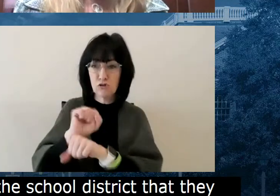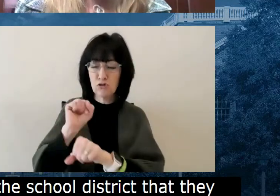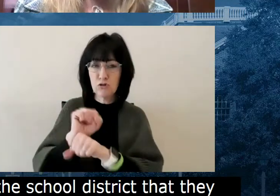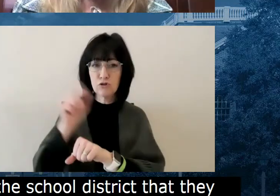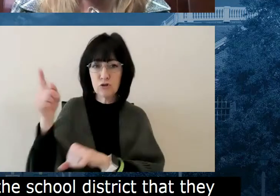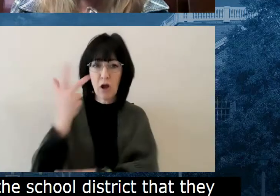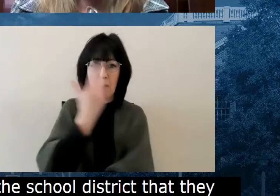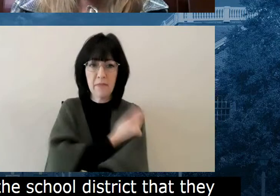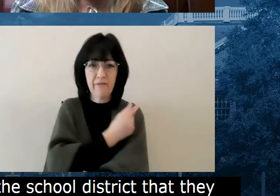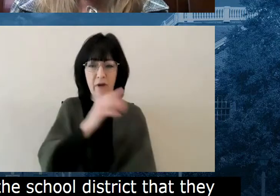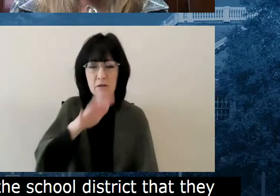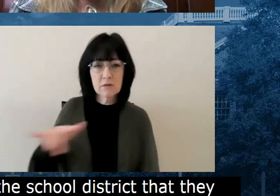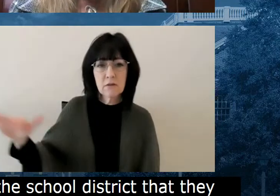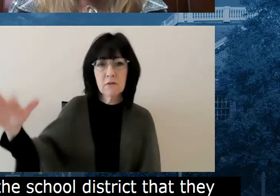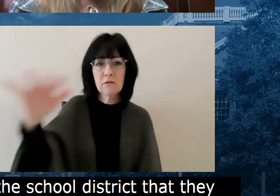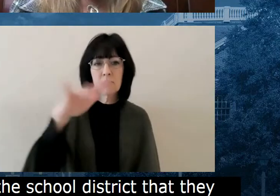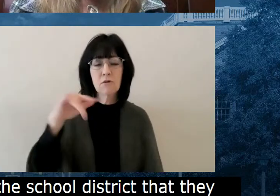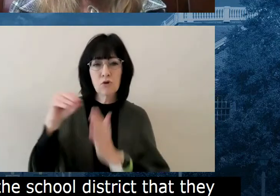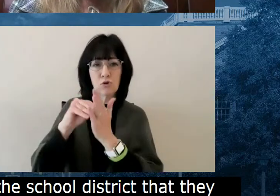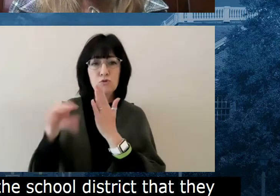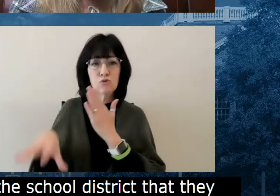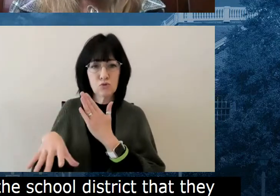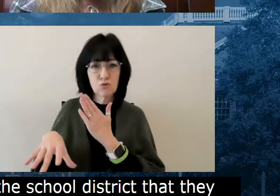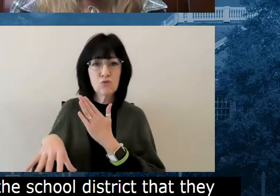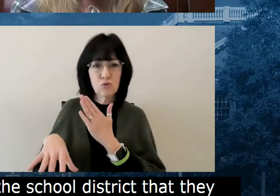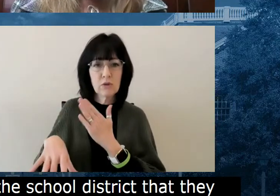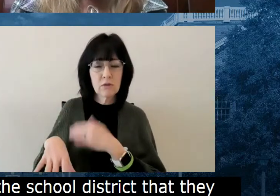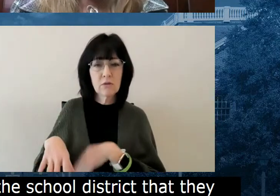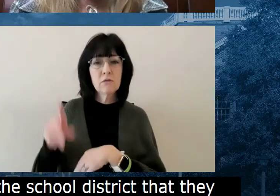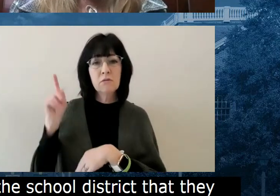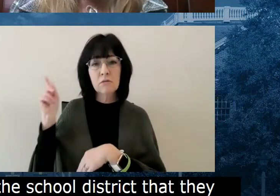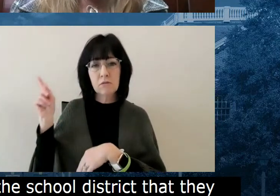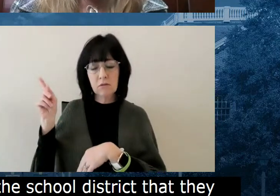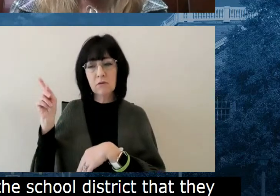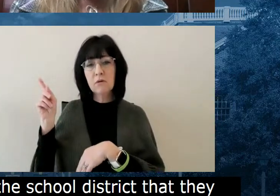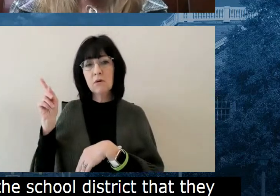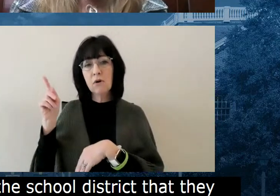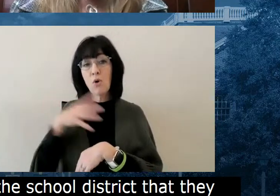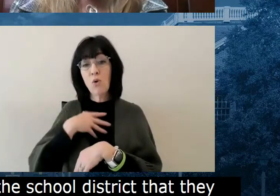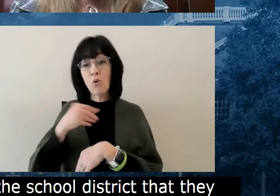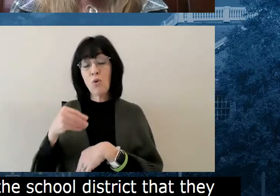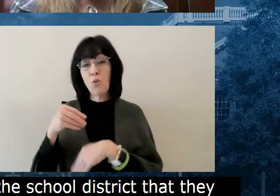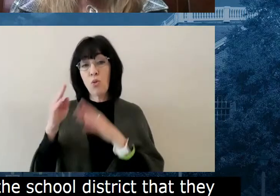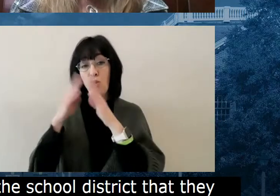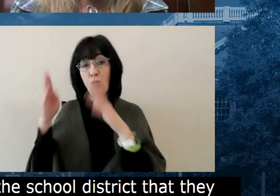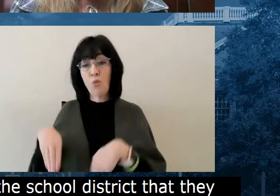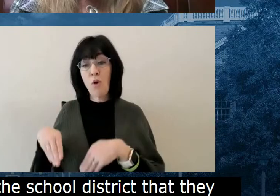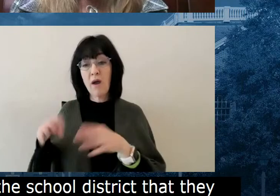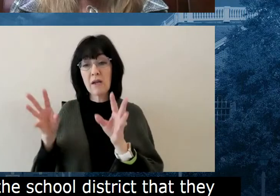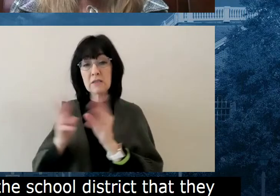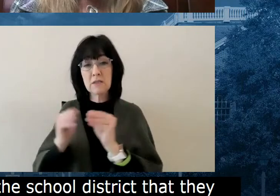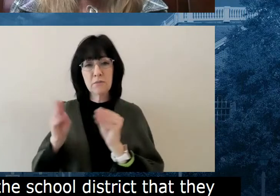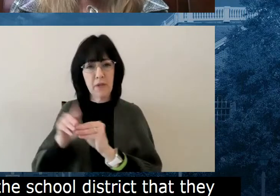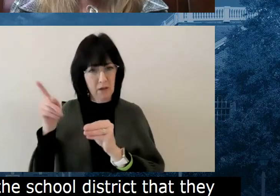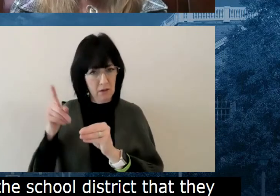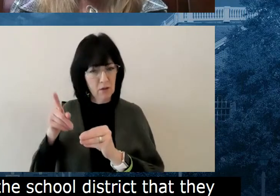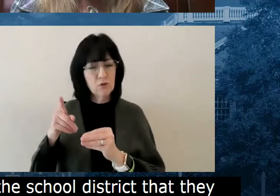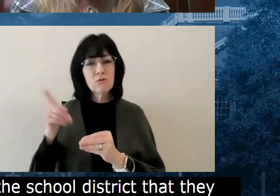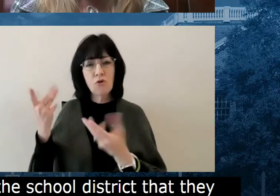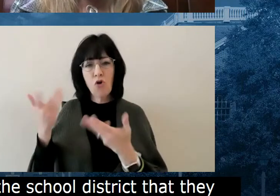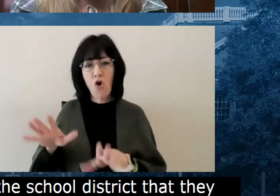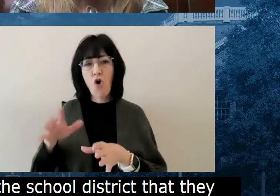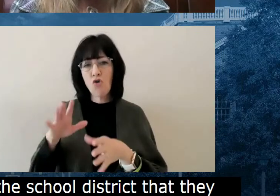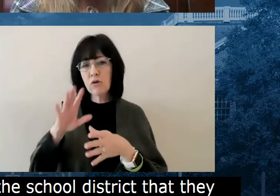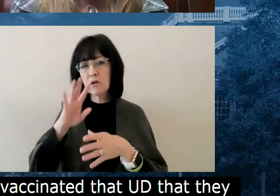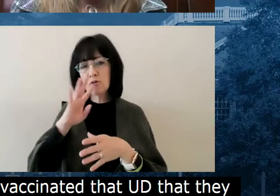their students on the White House call. The governors have talked about reciprocity across states, and if a student